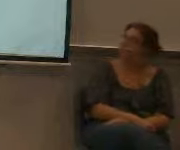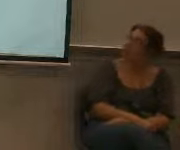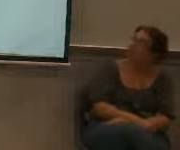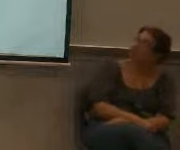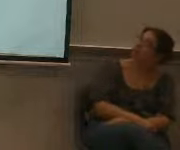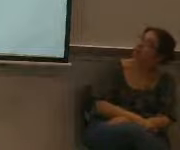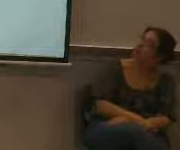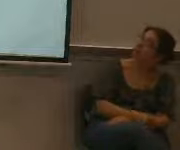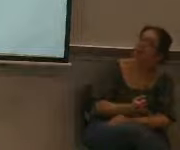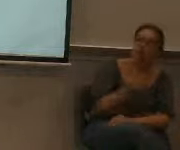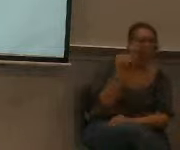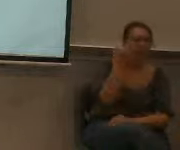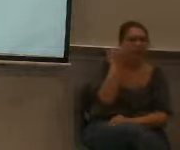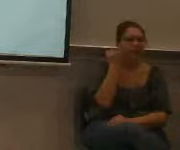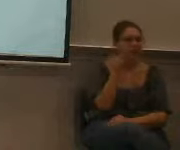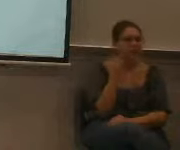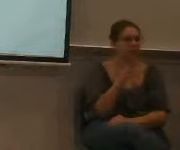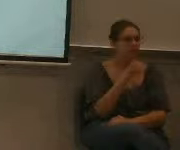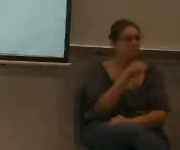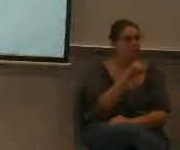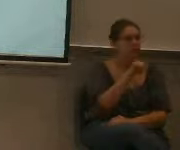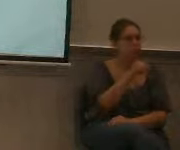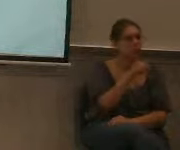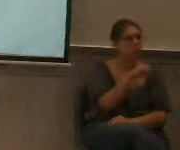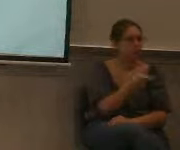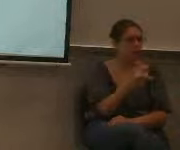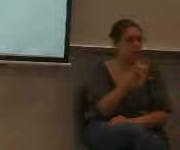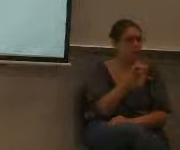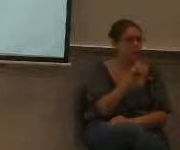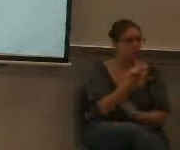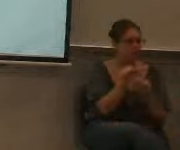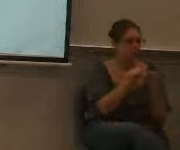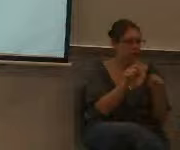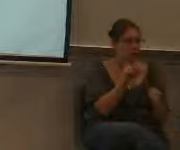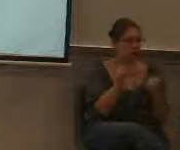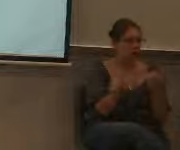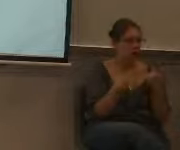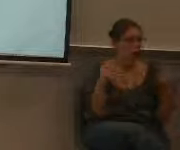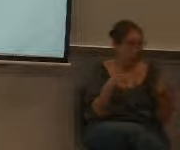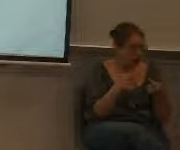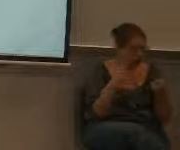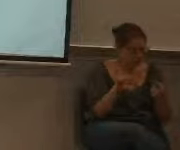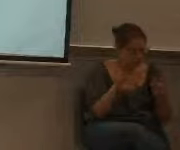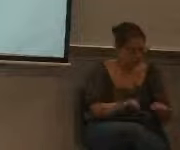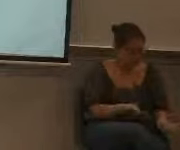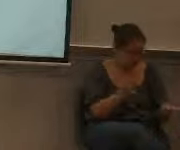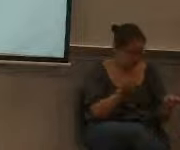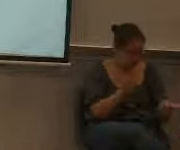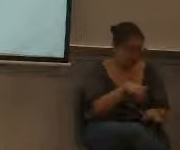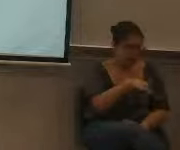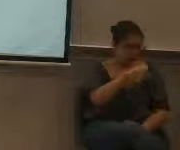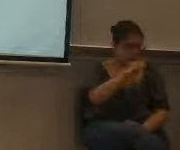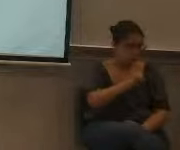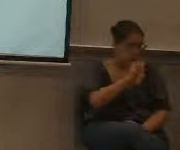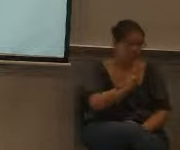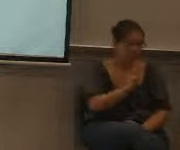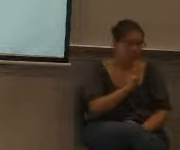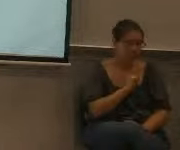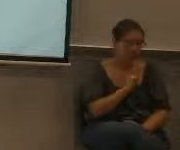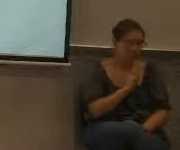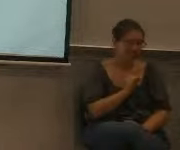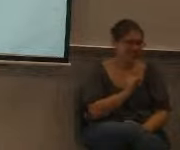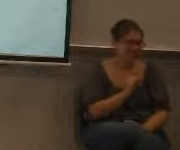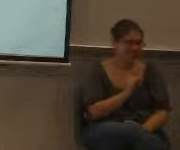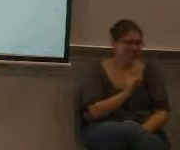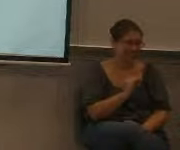So the idea that stream ecosystems are somehow harmed by floods is an old and perhaps somewhat